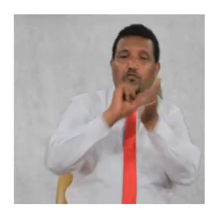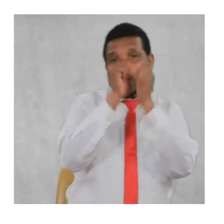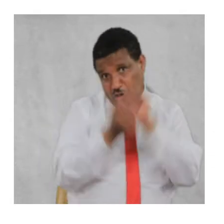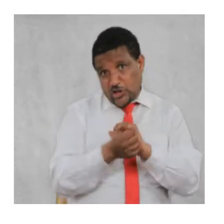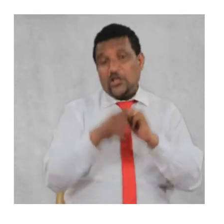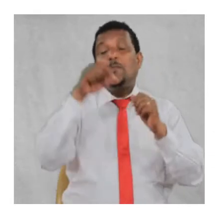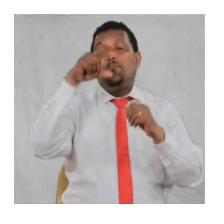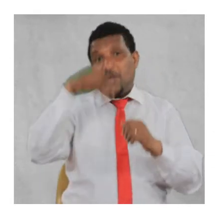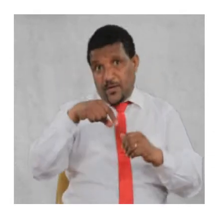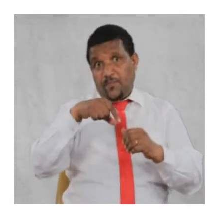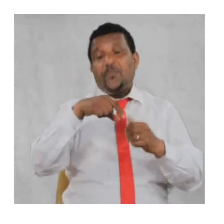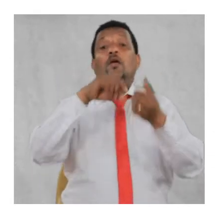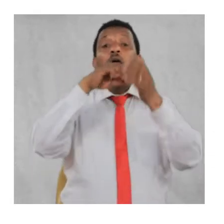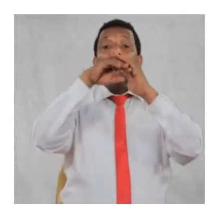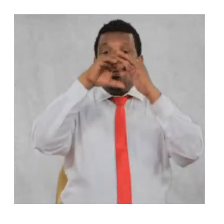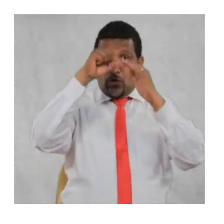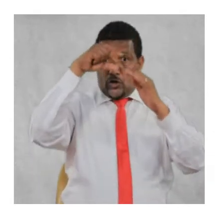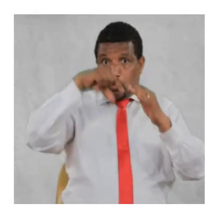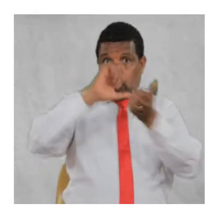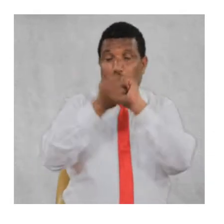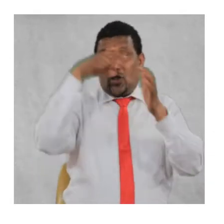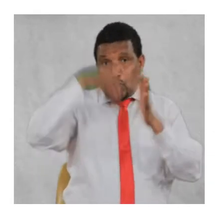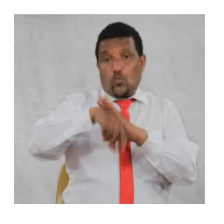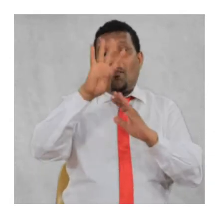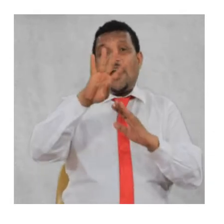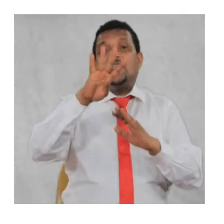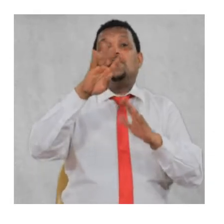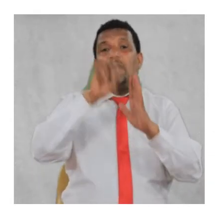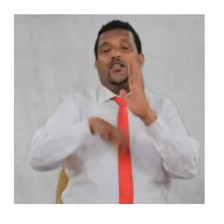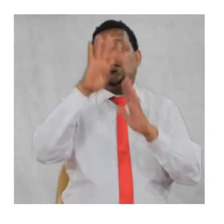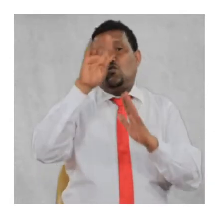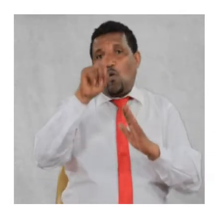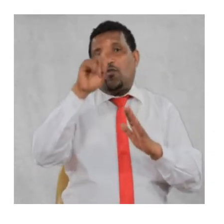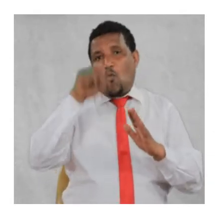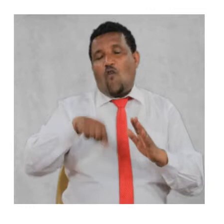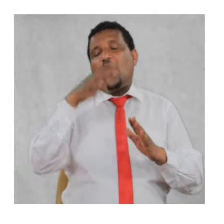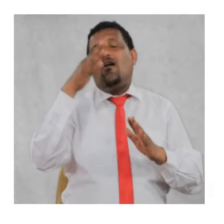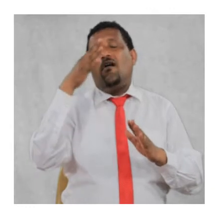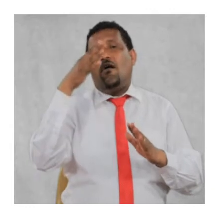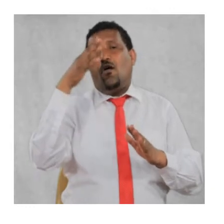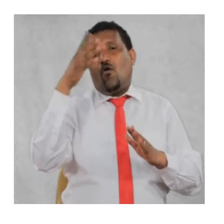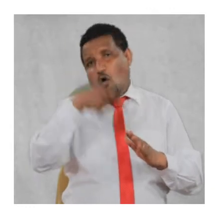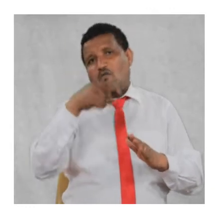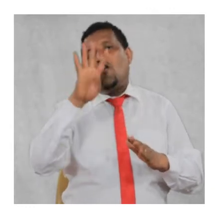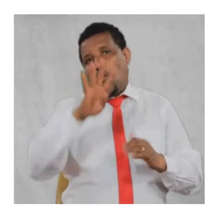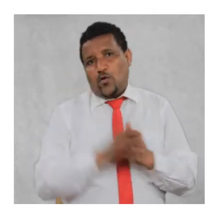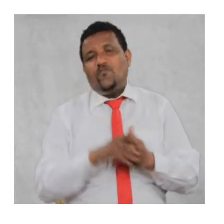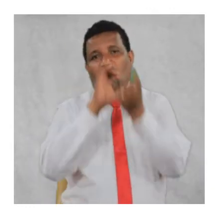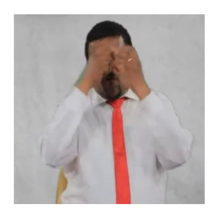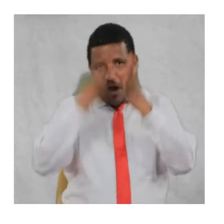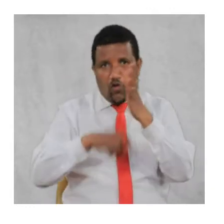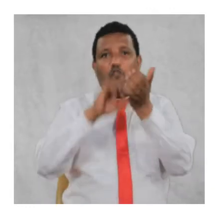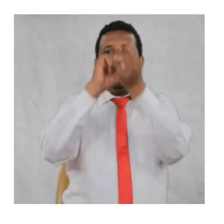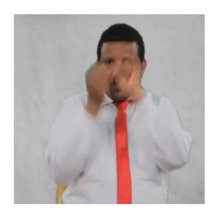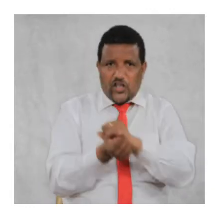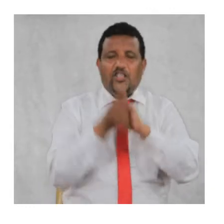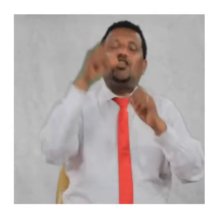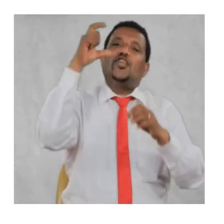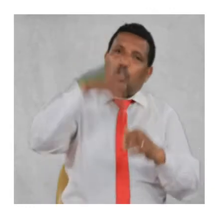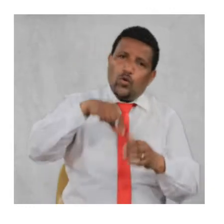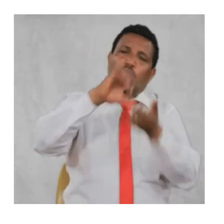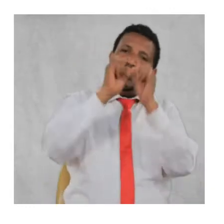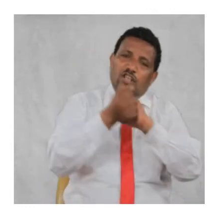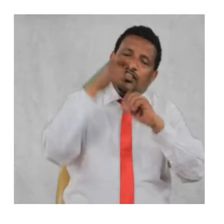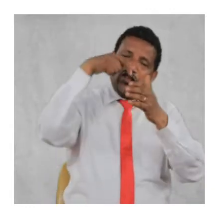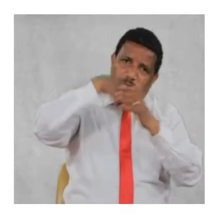Q is minus 1 over 4, then the value of change in P, change in Q for the change in